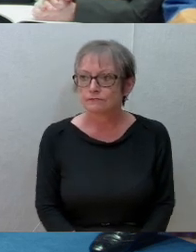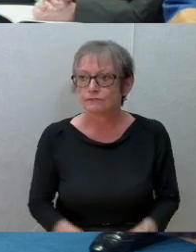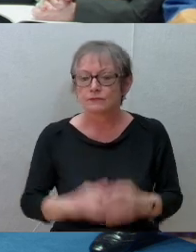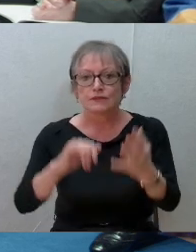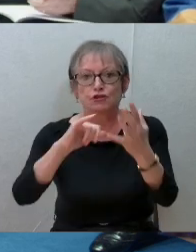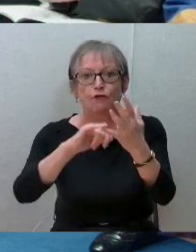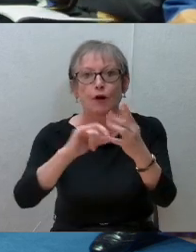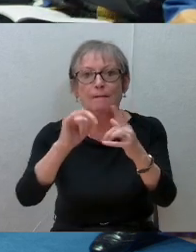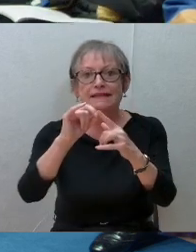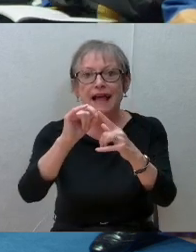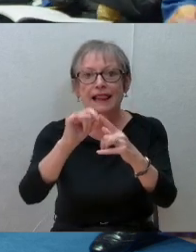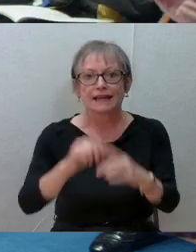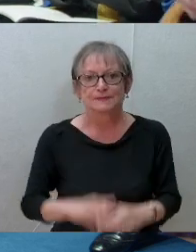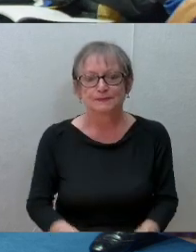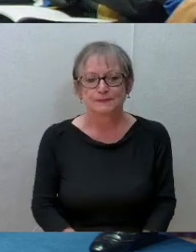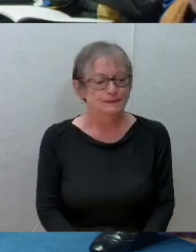Shivona Patel.